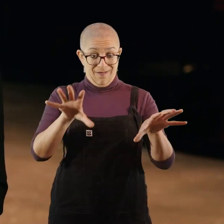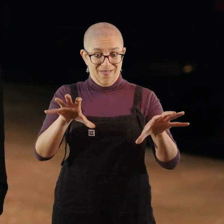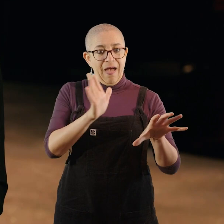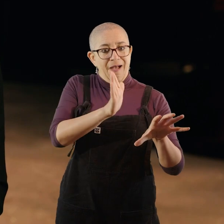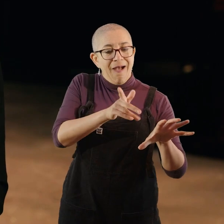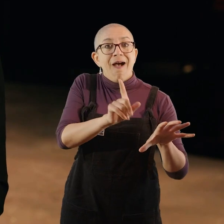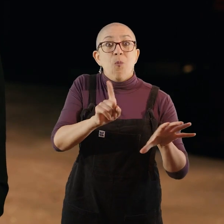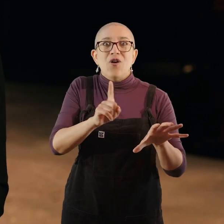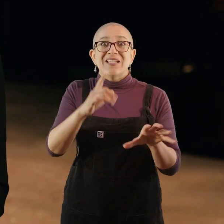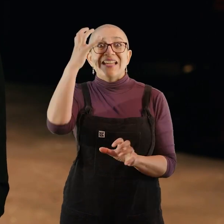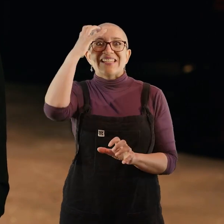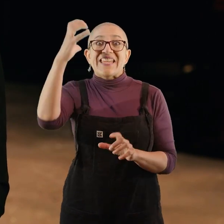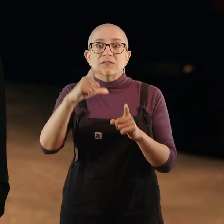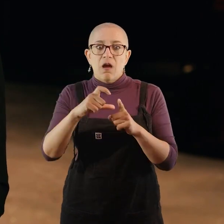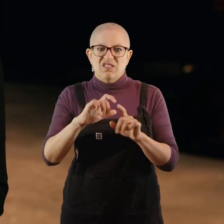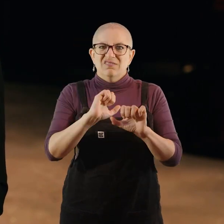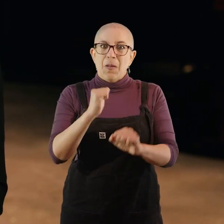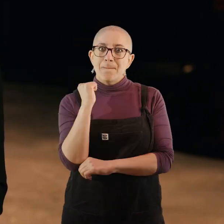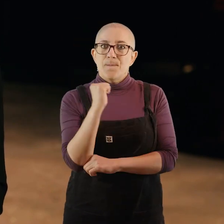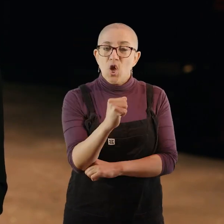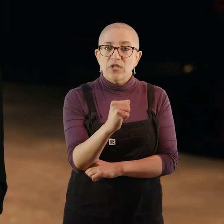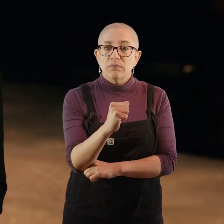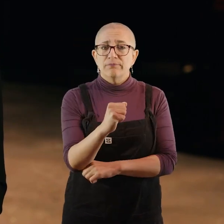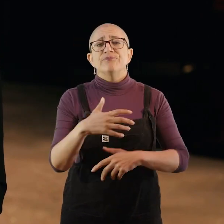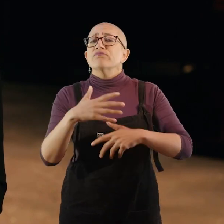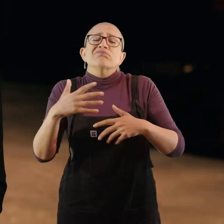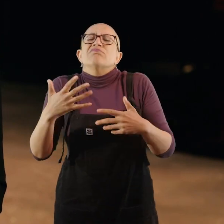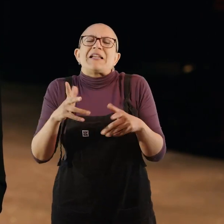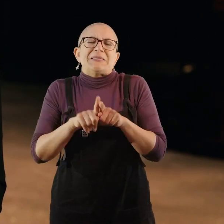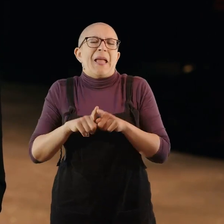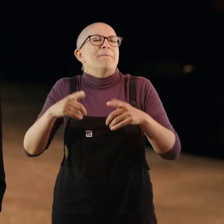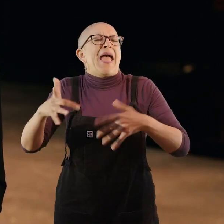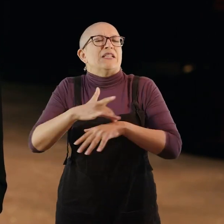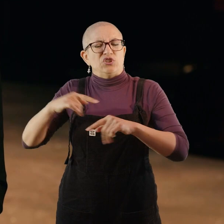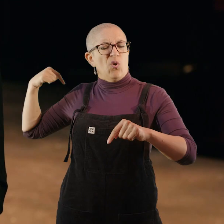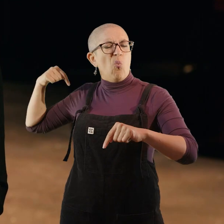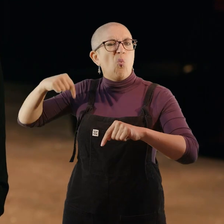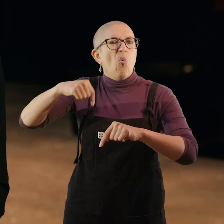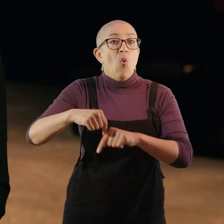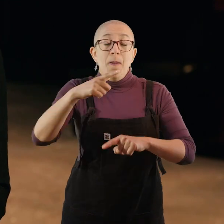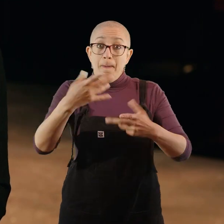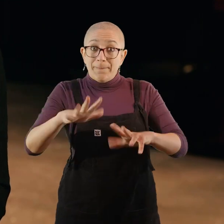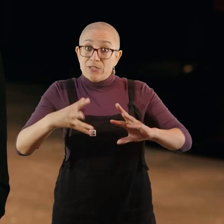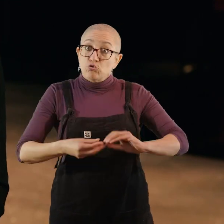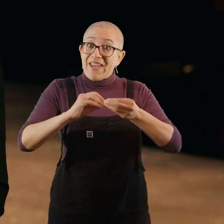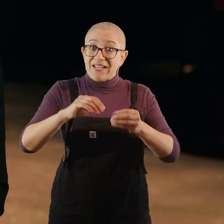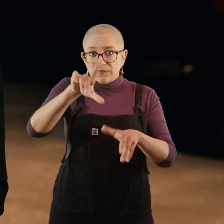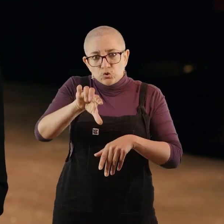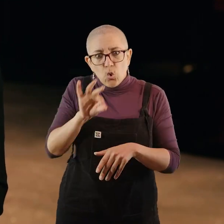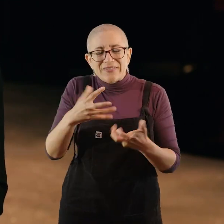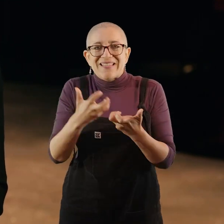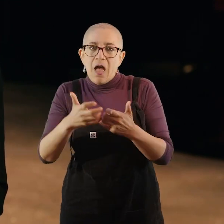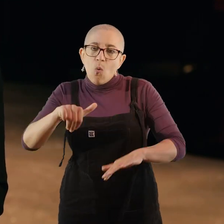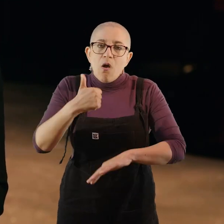Duncan. As in any production, the creative team have made strong choices about how to stage these scenes, taking into